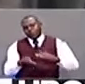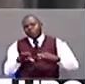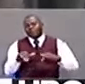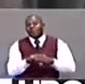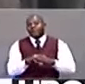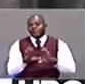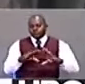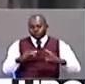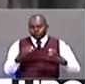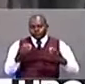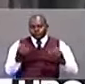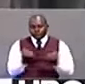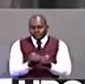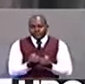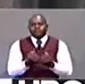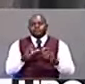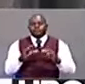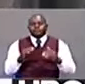I think